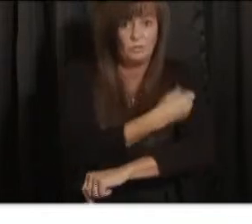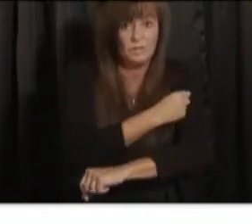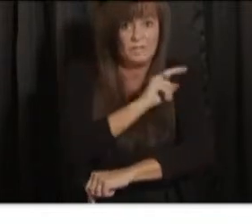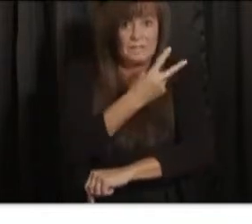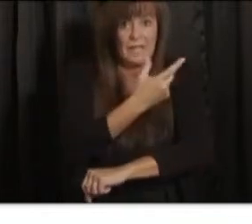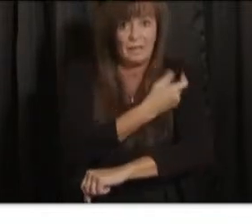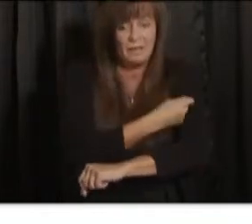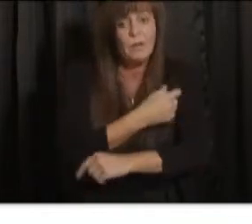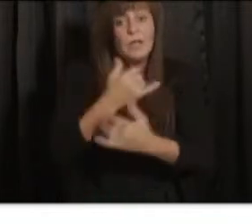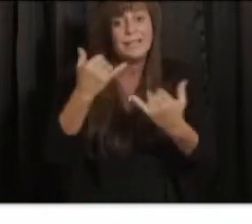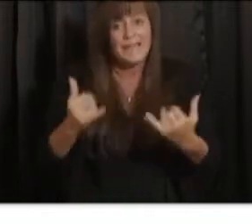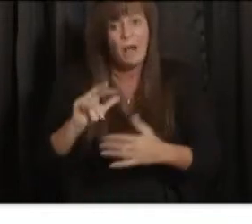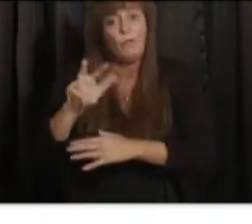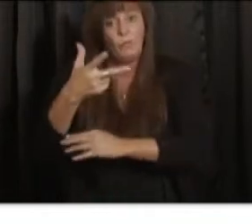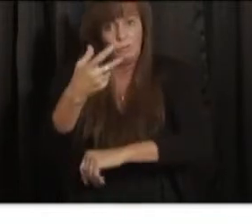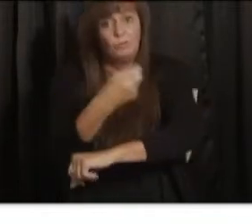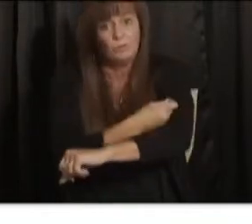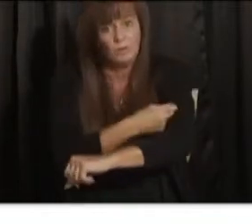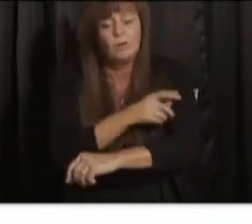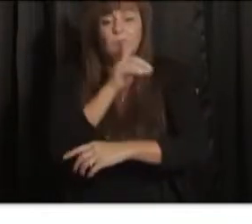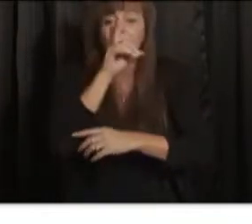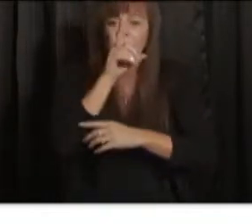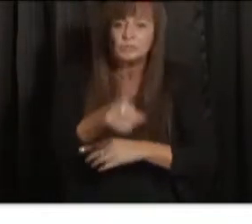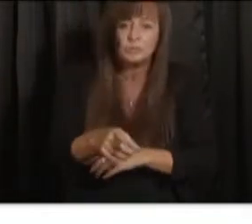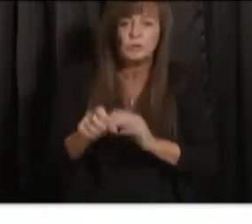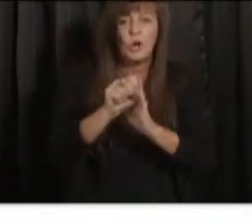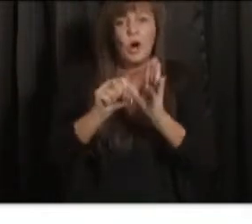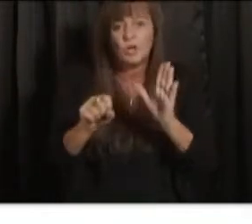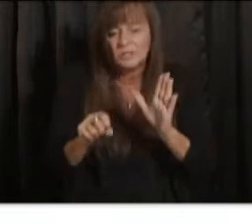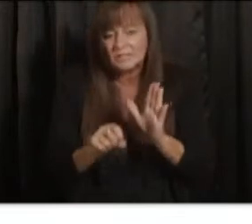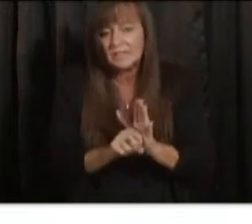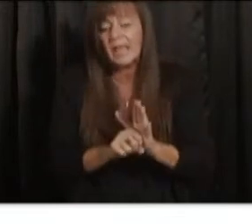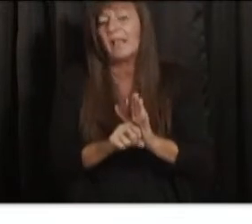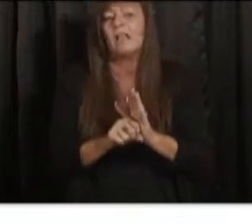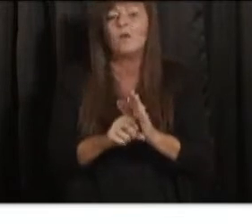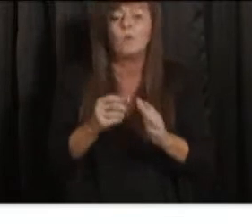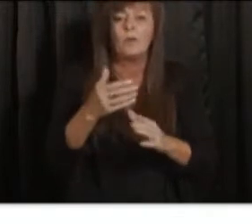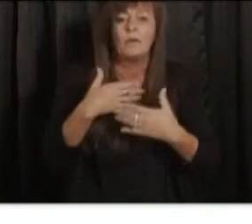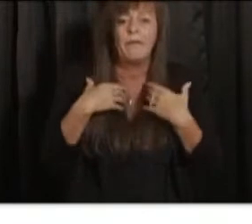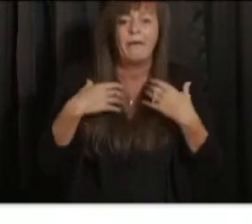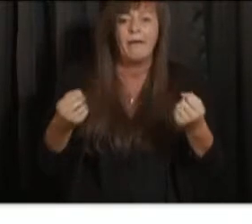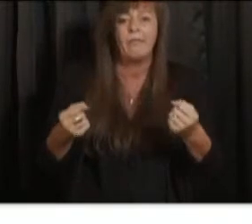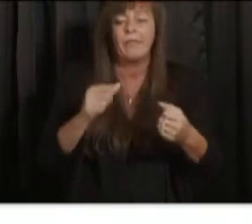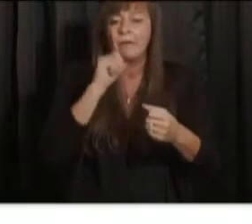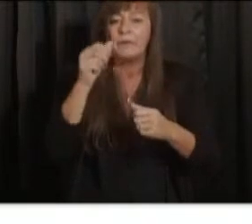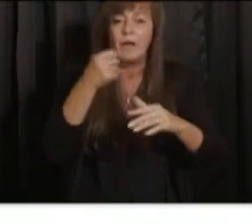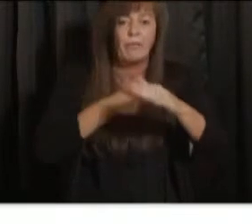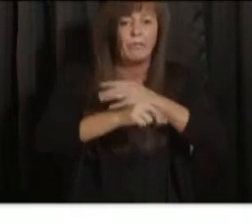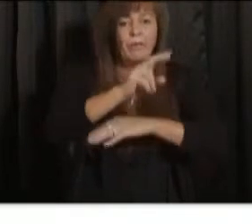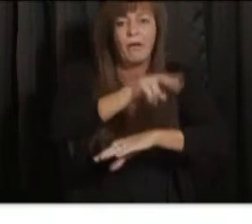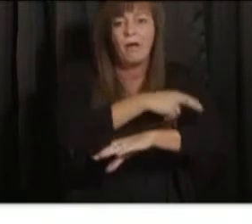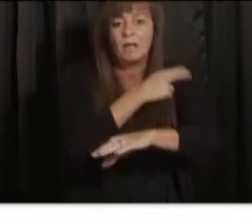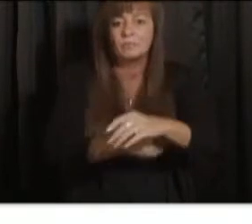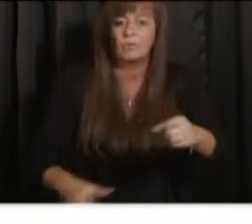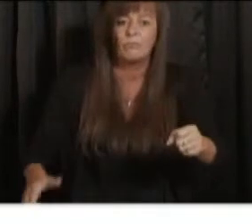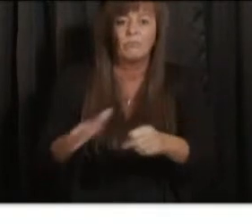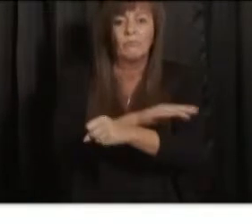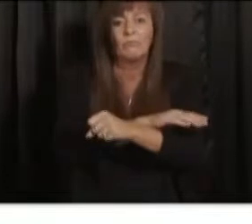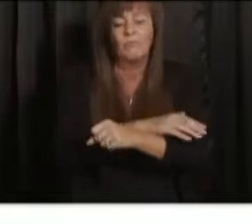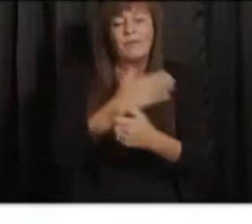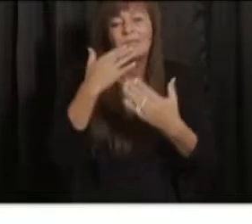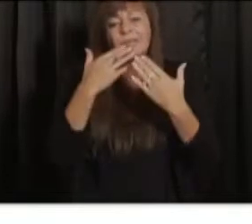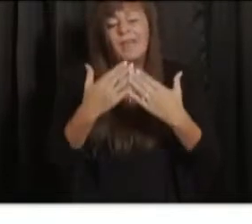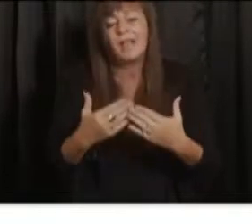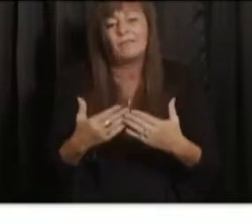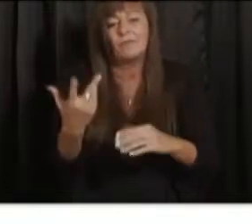our state's hospital capacity while keeping our loved ones safe. Next slide, please. Thankfully, the COVID vaccine